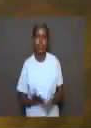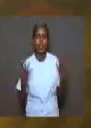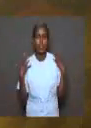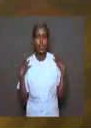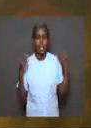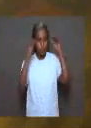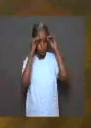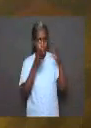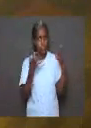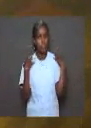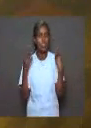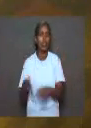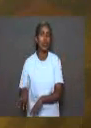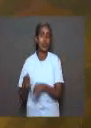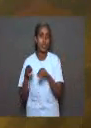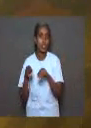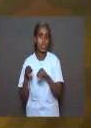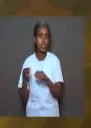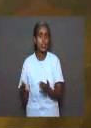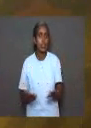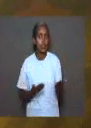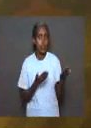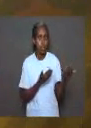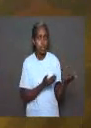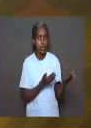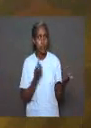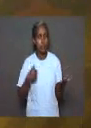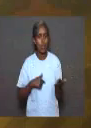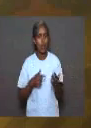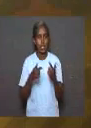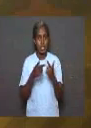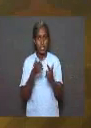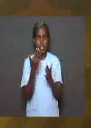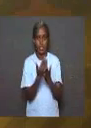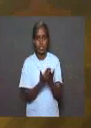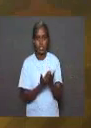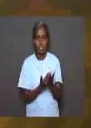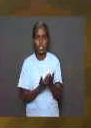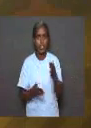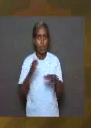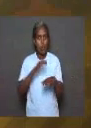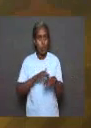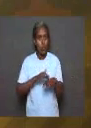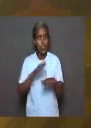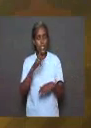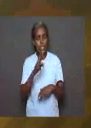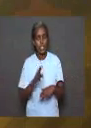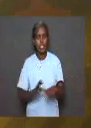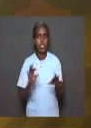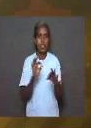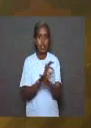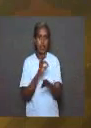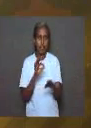Hello, teacher. Hello, students. Welcome to our second lesson on rational